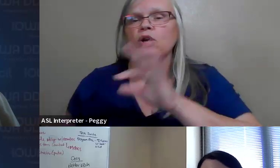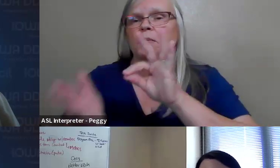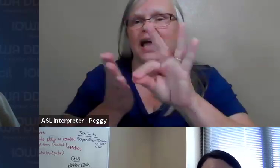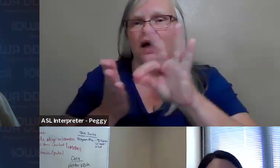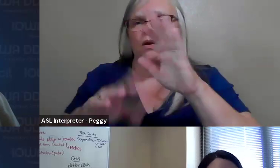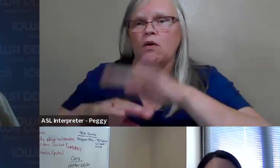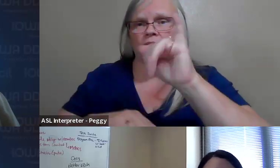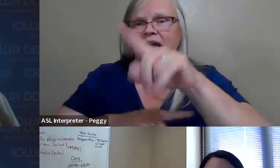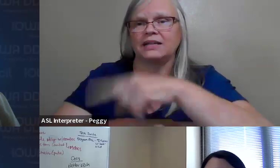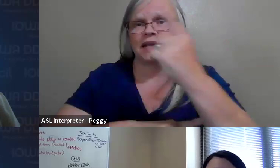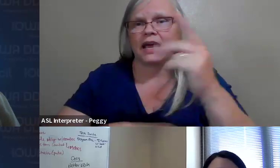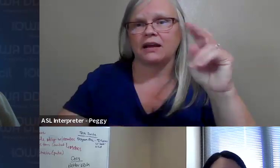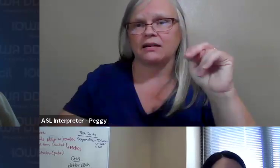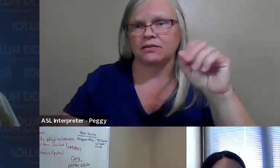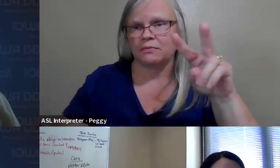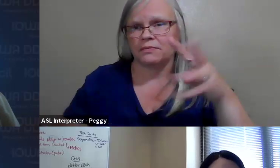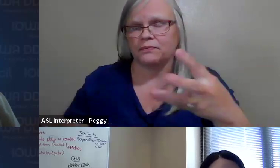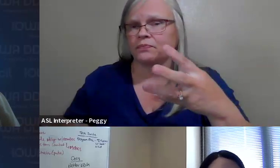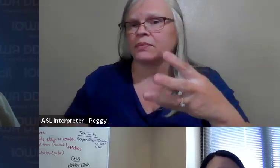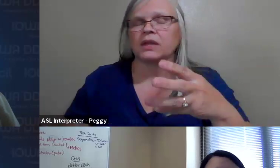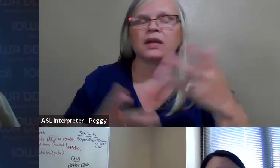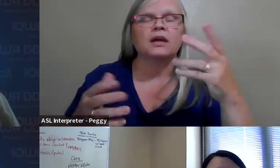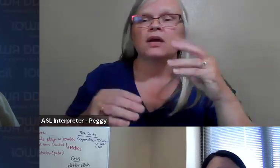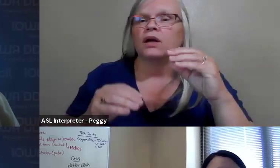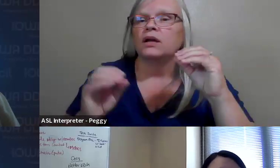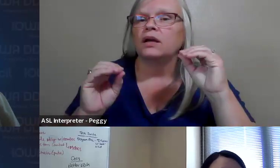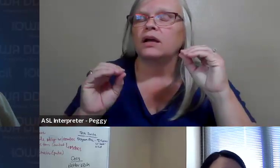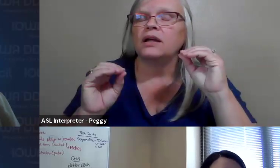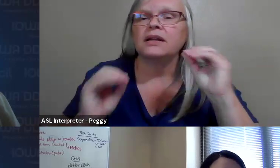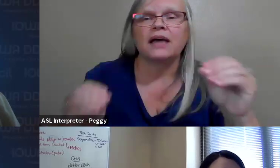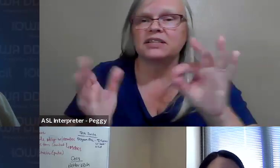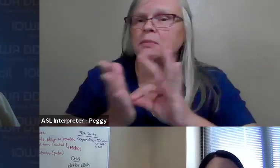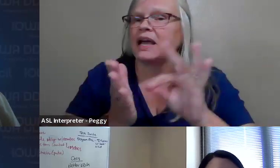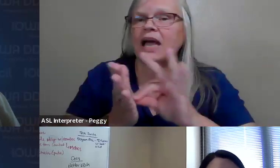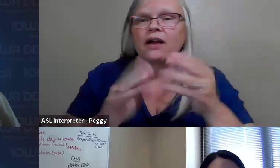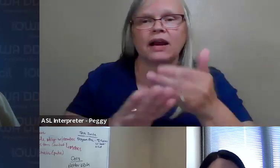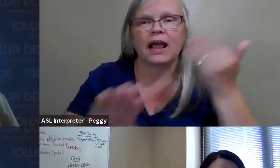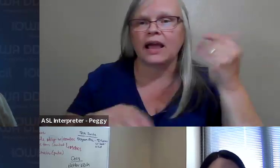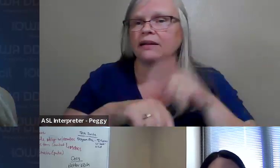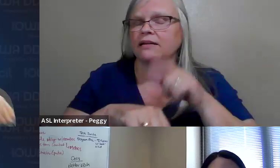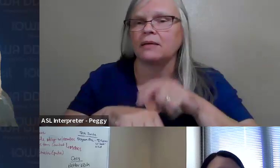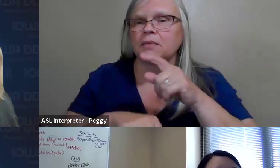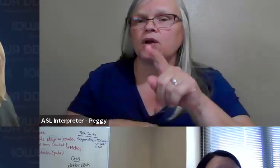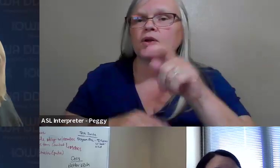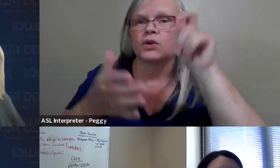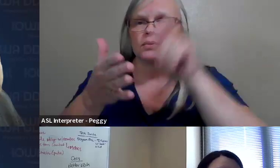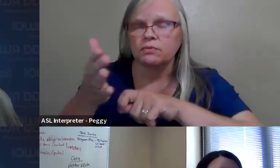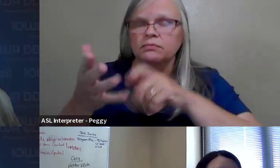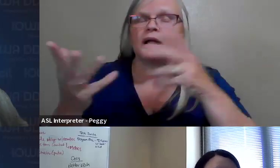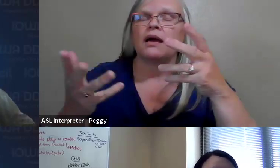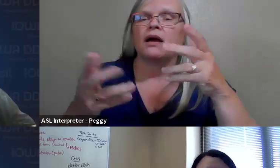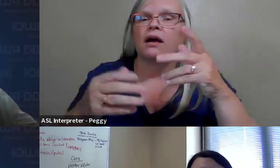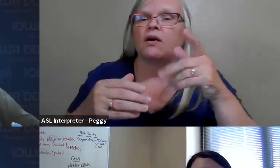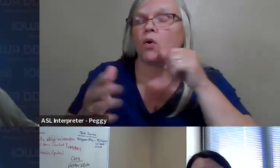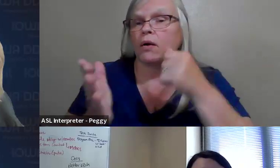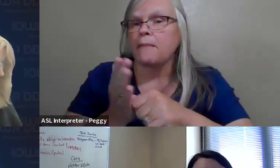So results aren't being produced, nothing is getting counted when you come in and you cast your ballot like that, or if you do it by